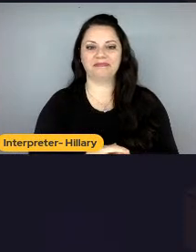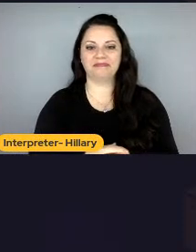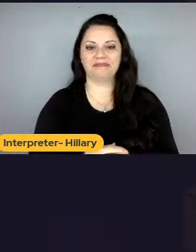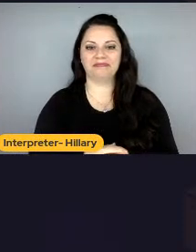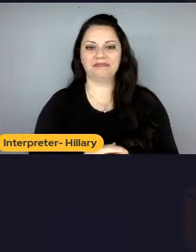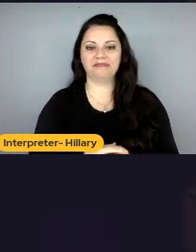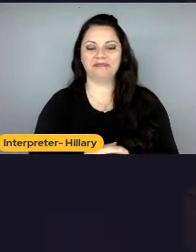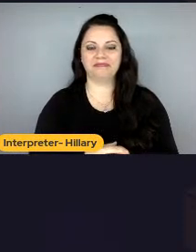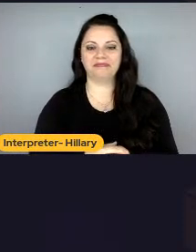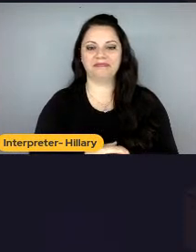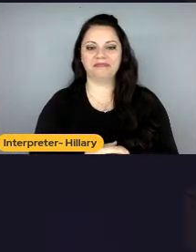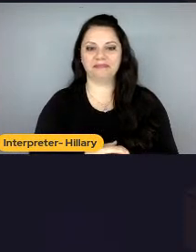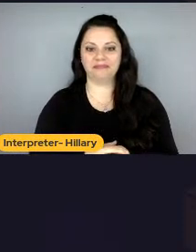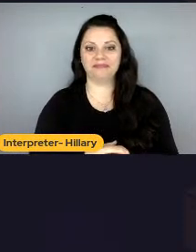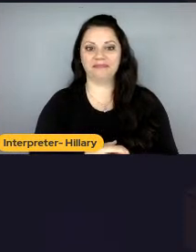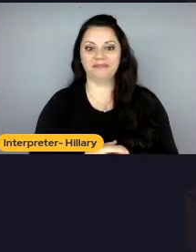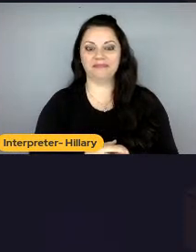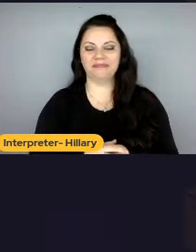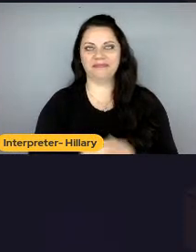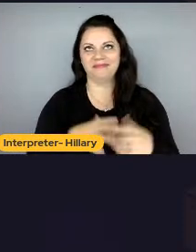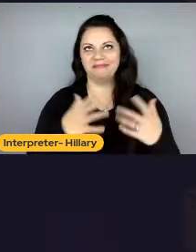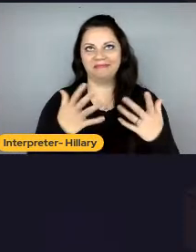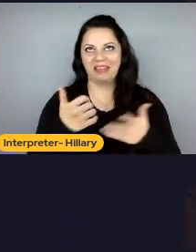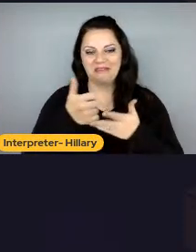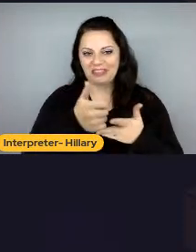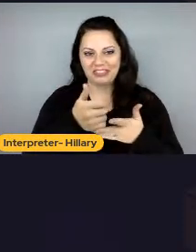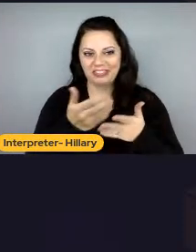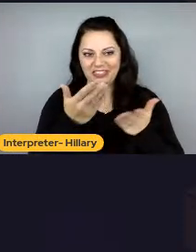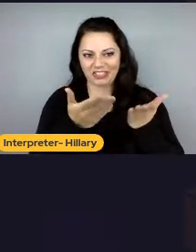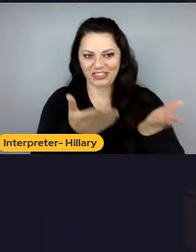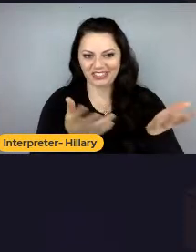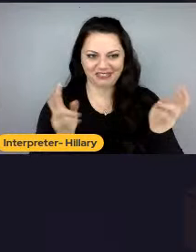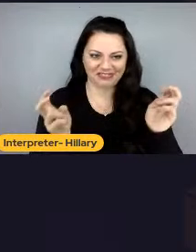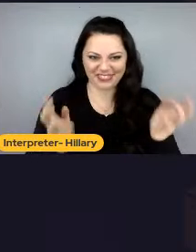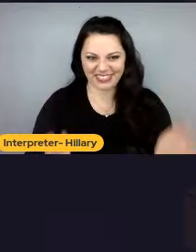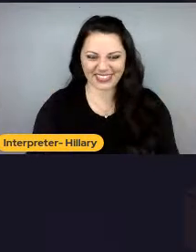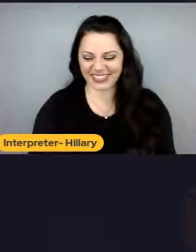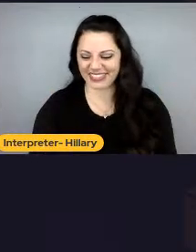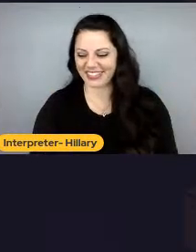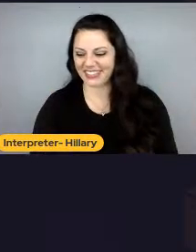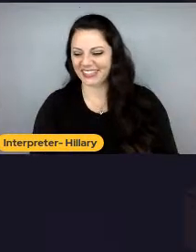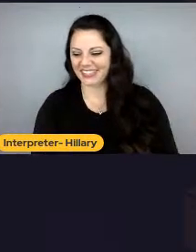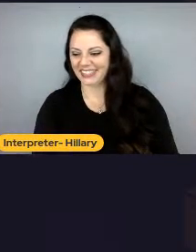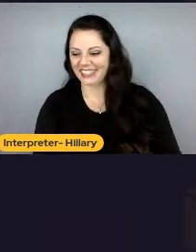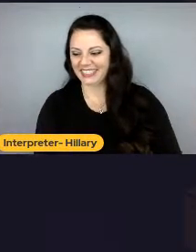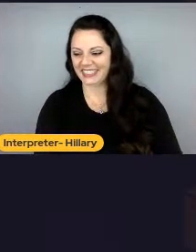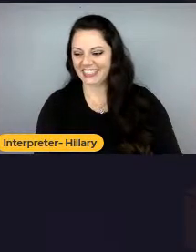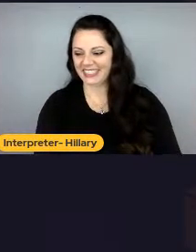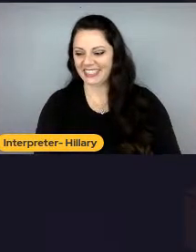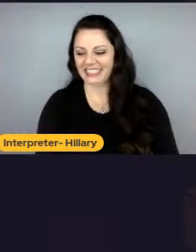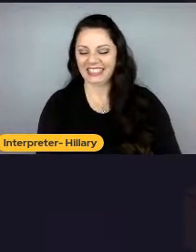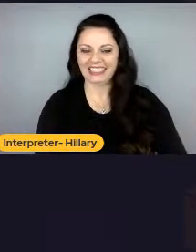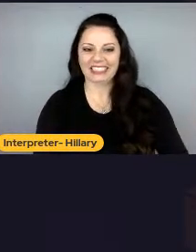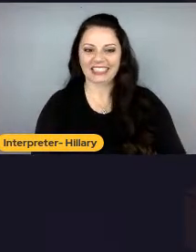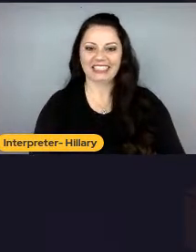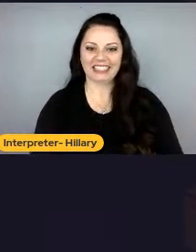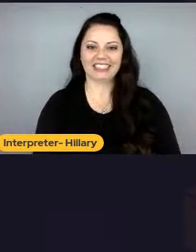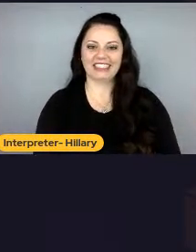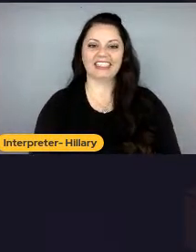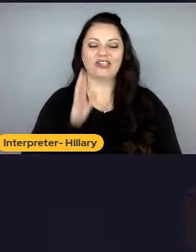app. We have very helpful suggestions. And it will be added to our